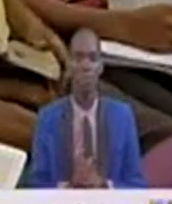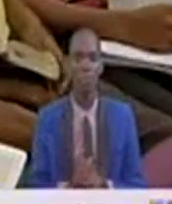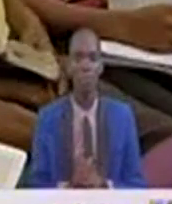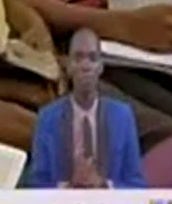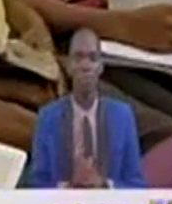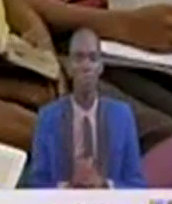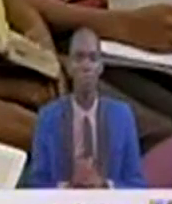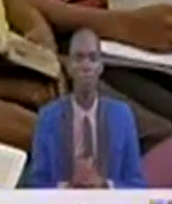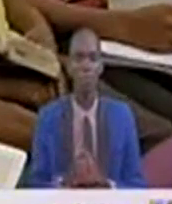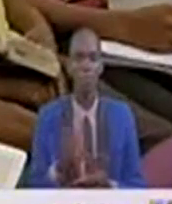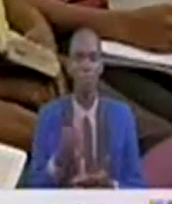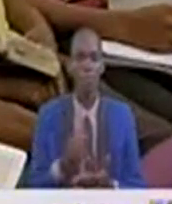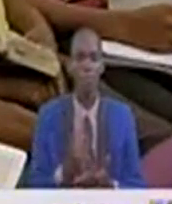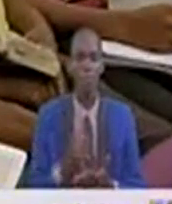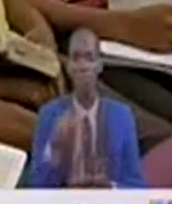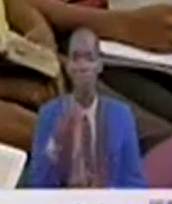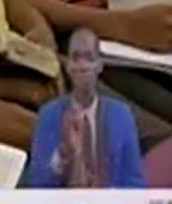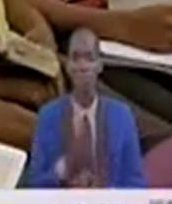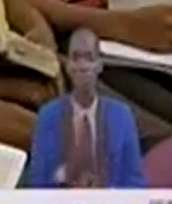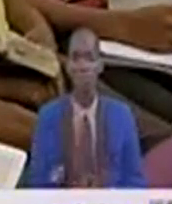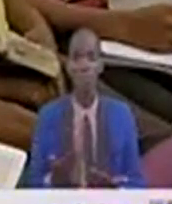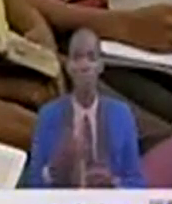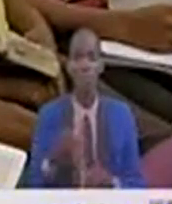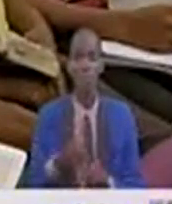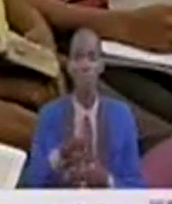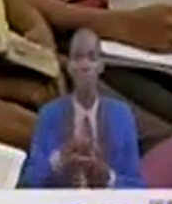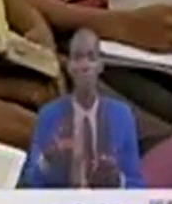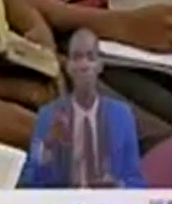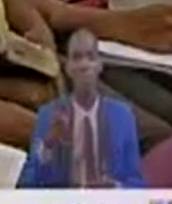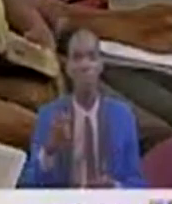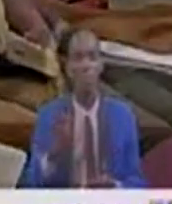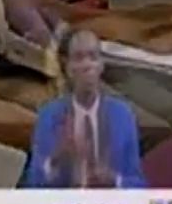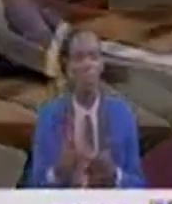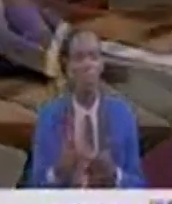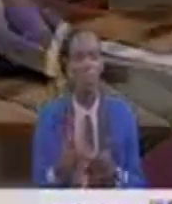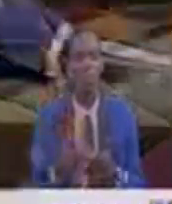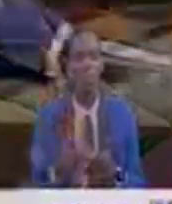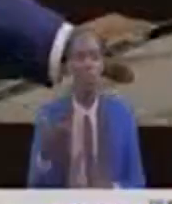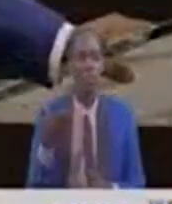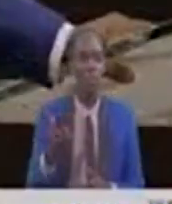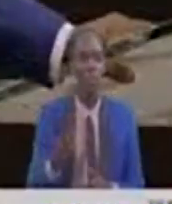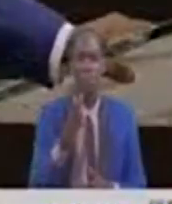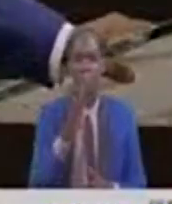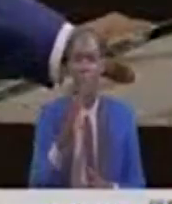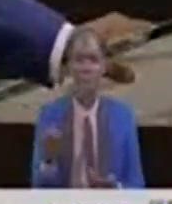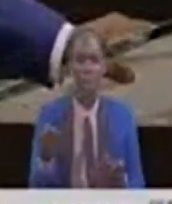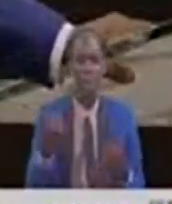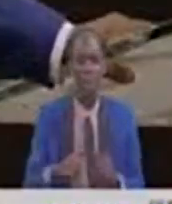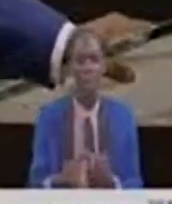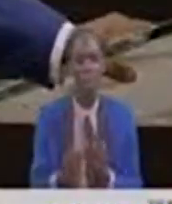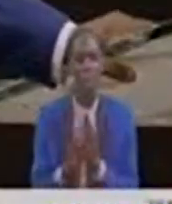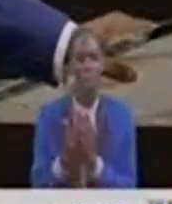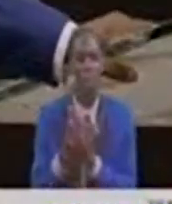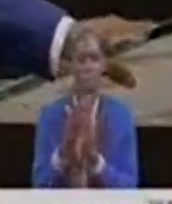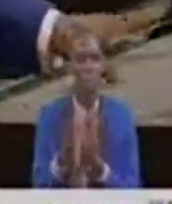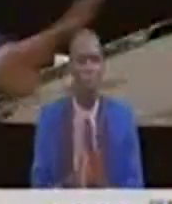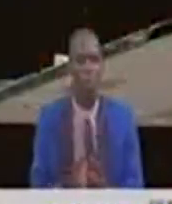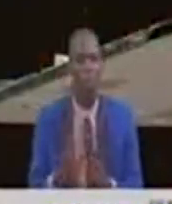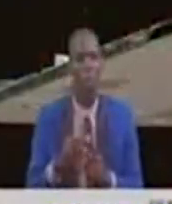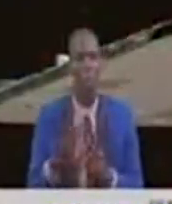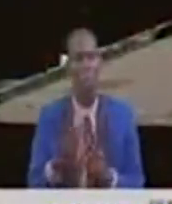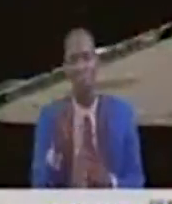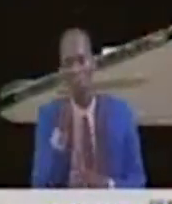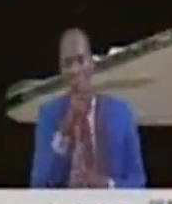16, it tells us, it says, lest there be any fornicator or